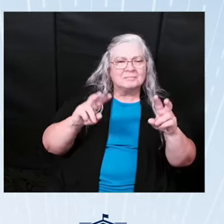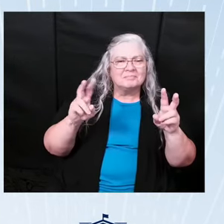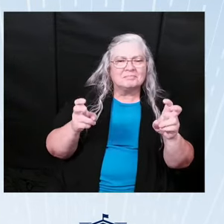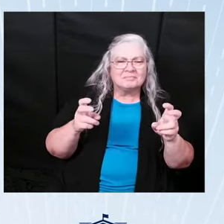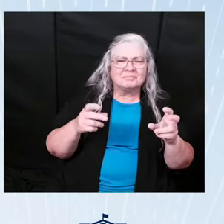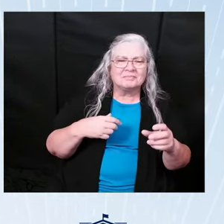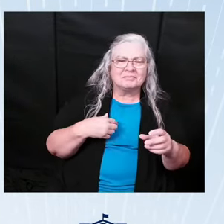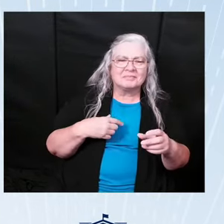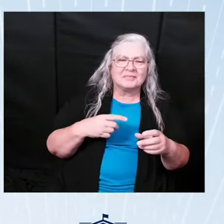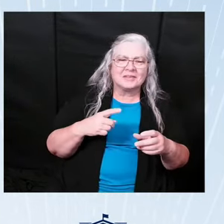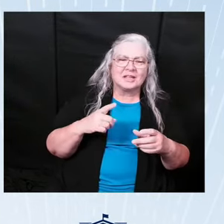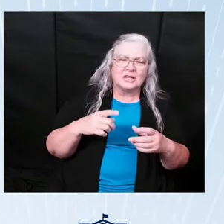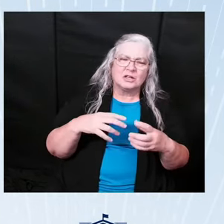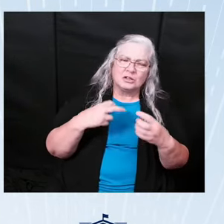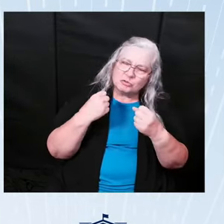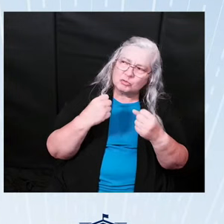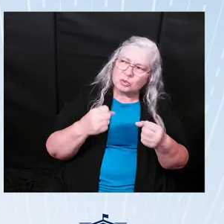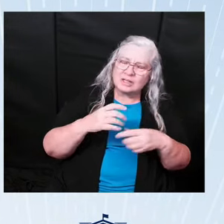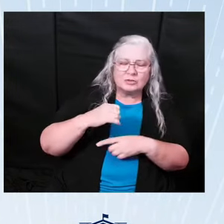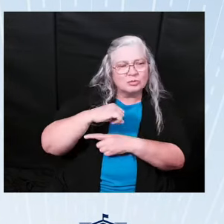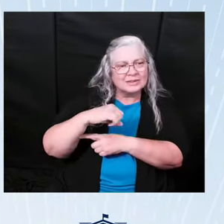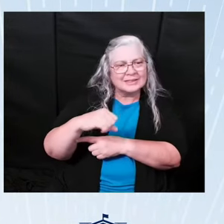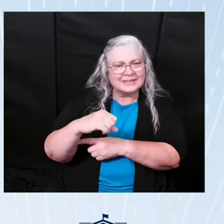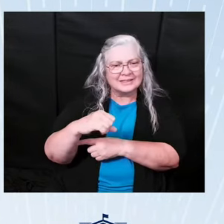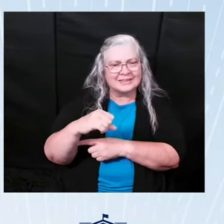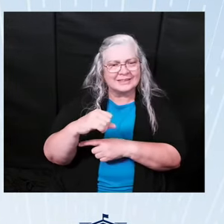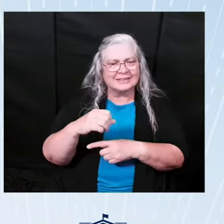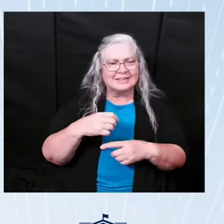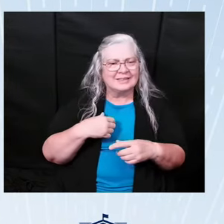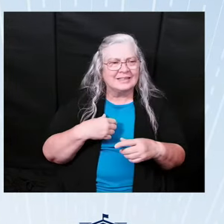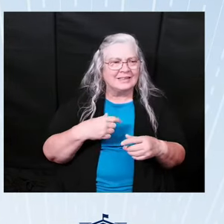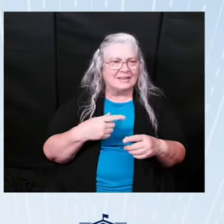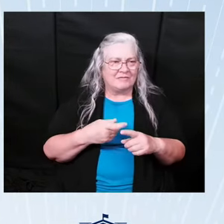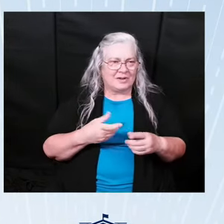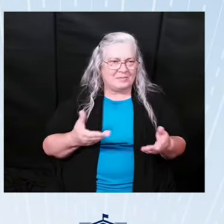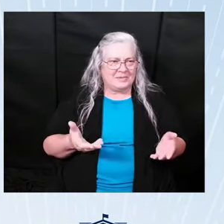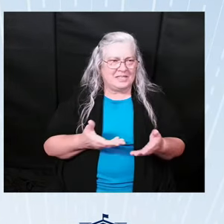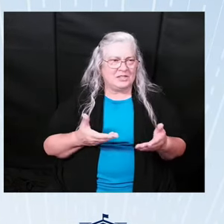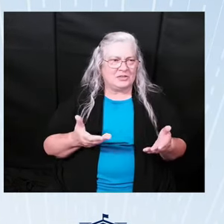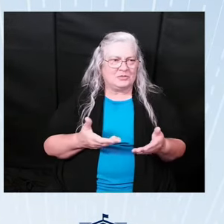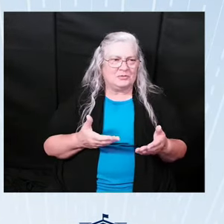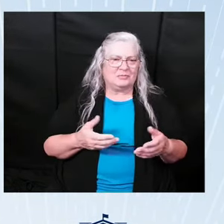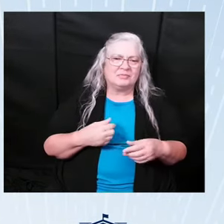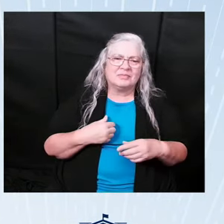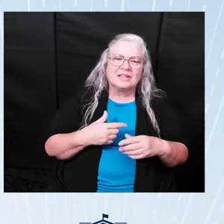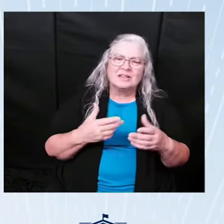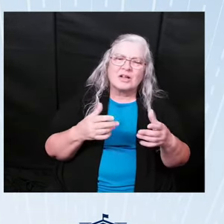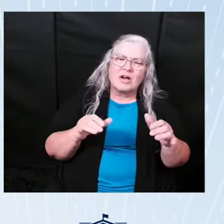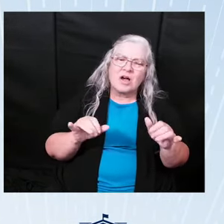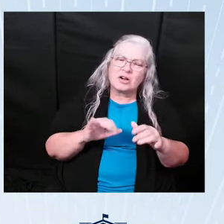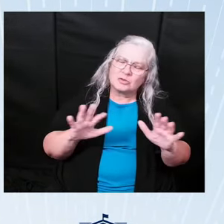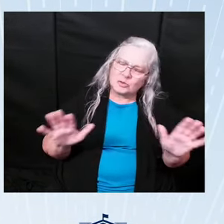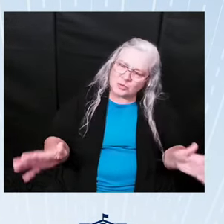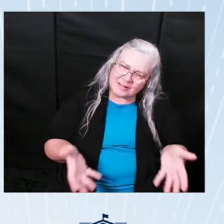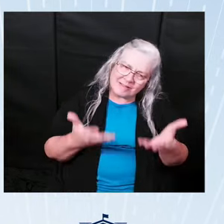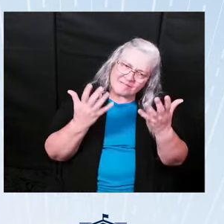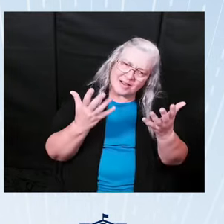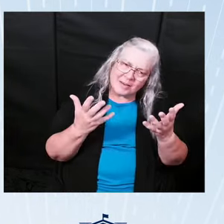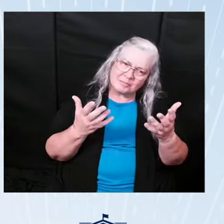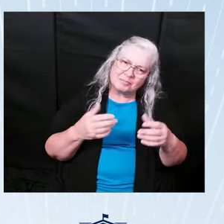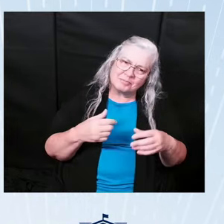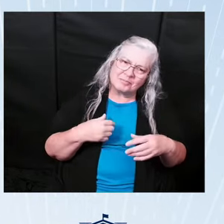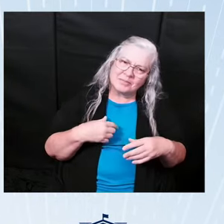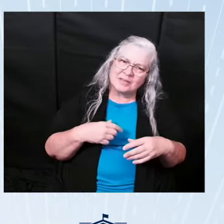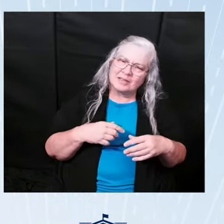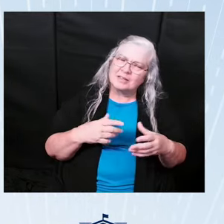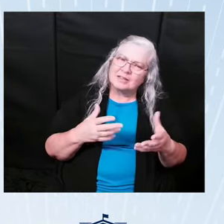is, and we really want to make sure that we're both supporting but lifting up the great work that's already happening and helping to scale it up. That scaling up